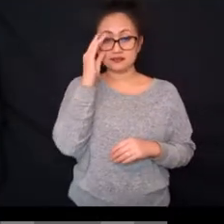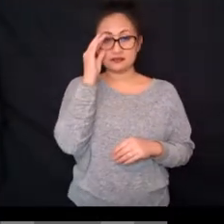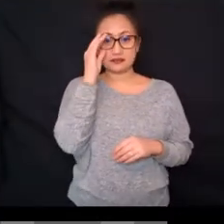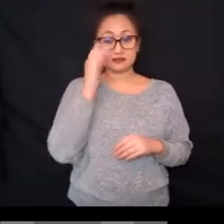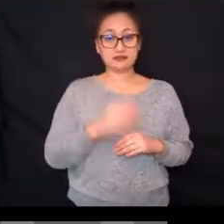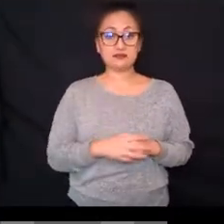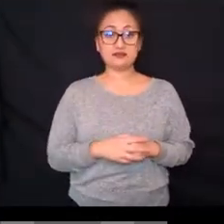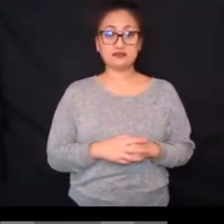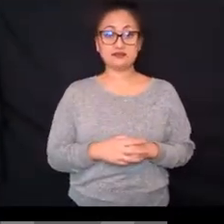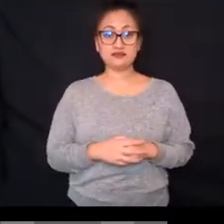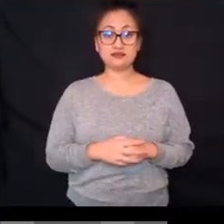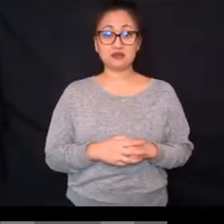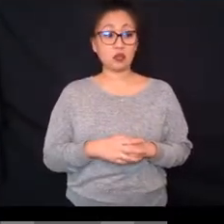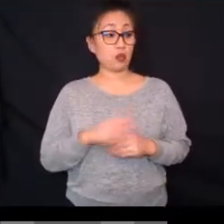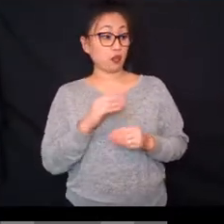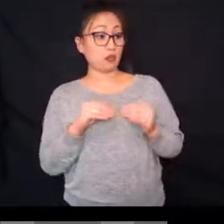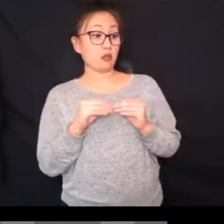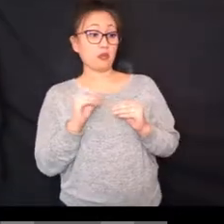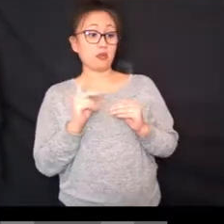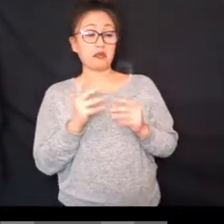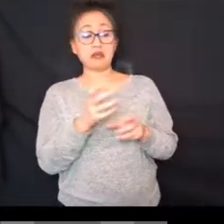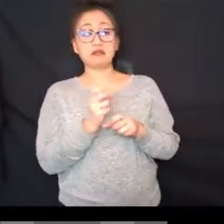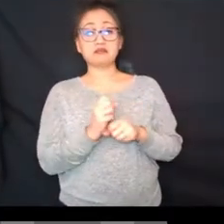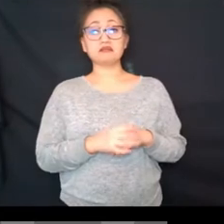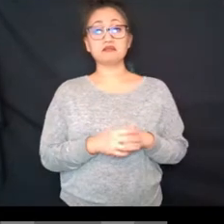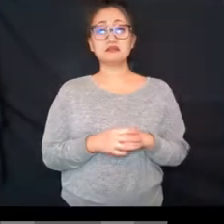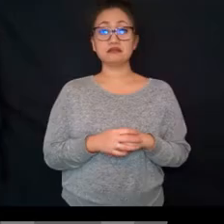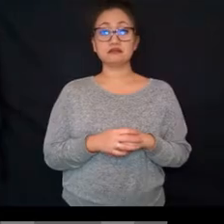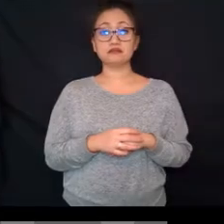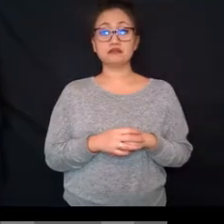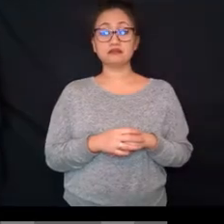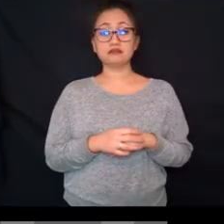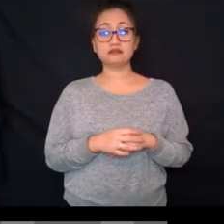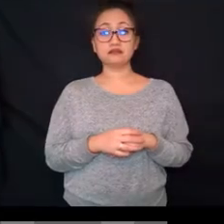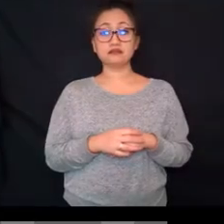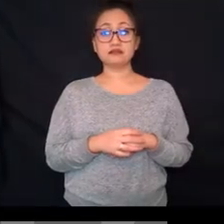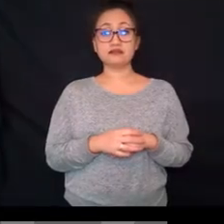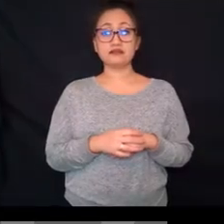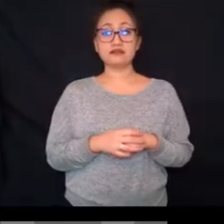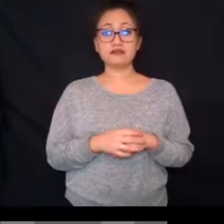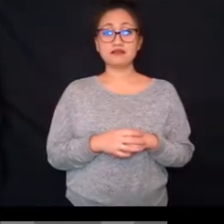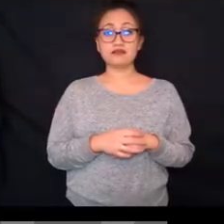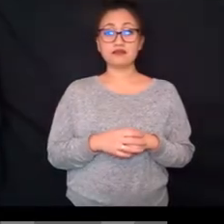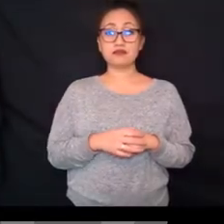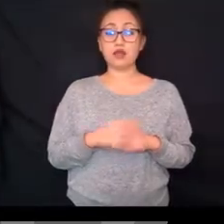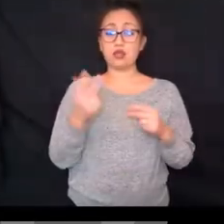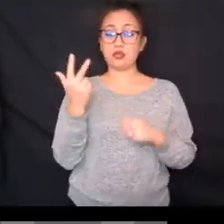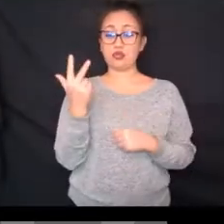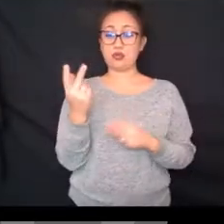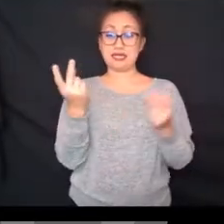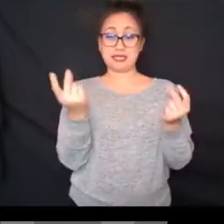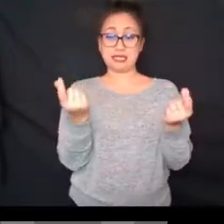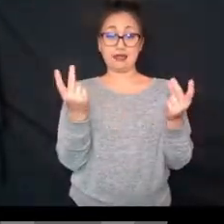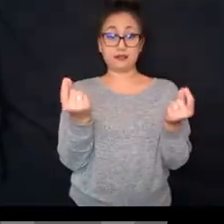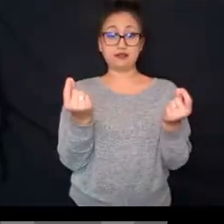Extra. Extra? I'll take it. I didn't get me. I'm going to give you 3 snaps. 1,